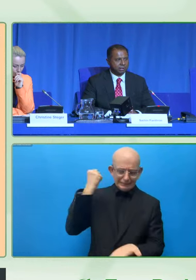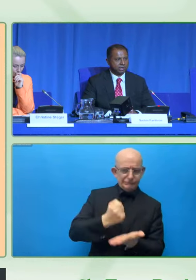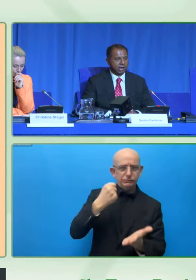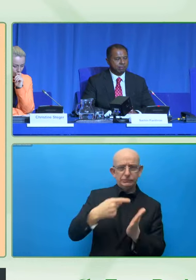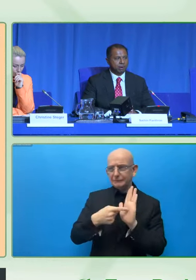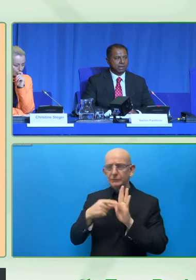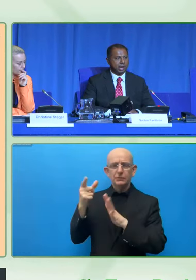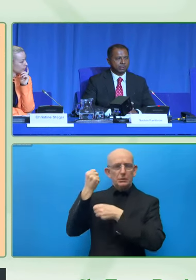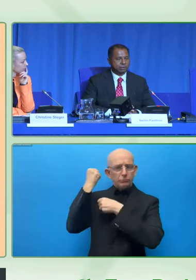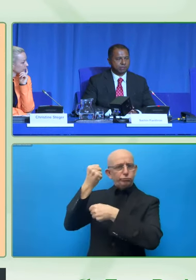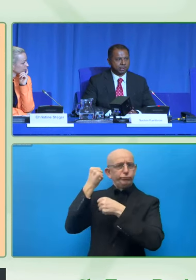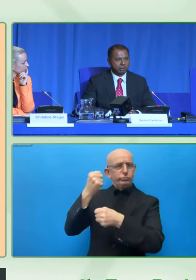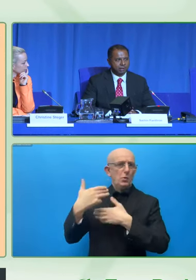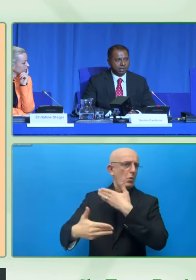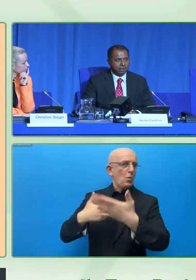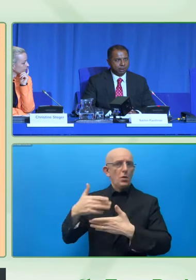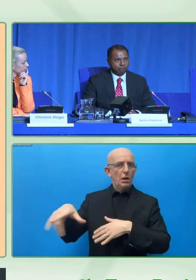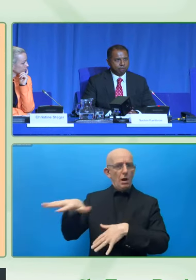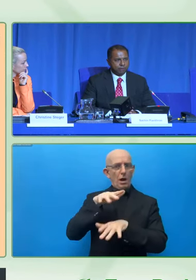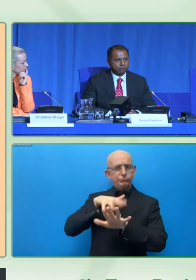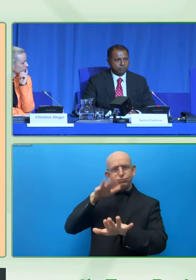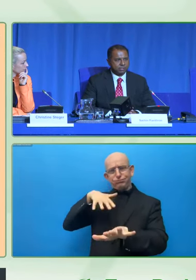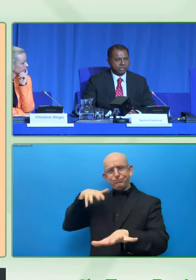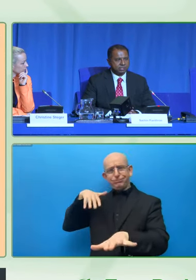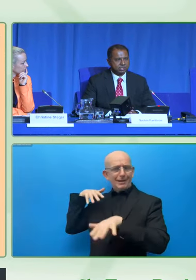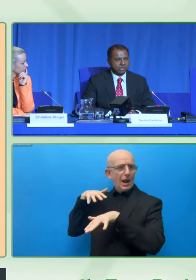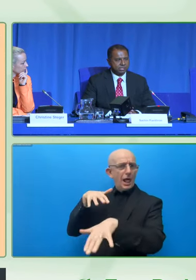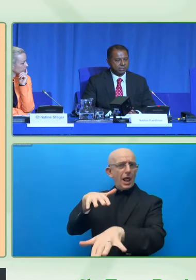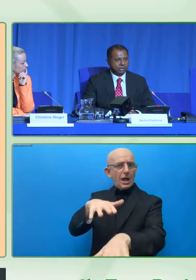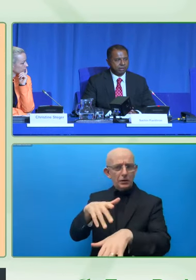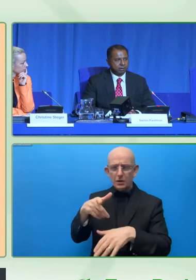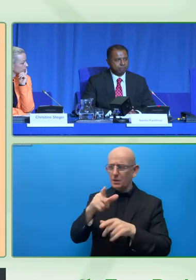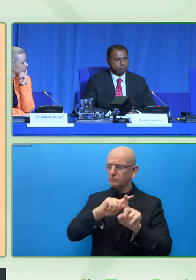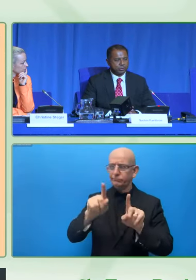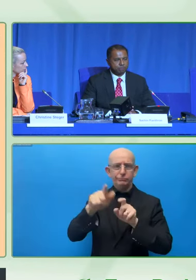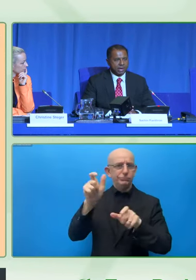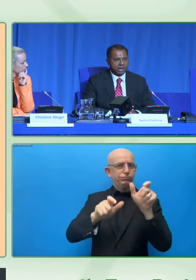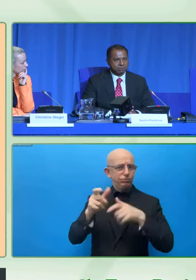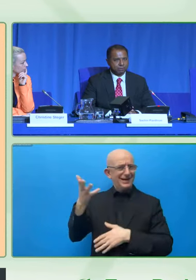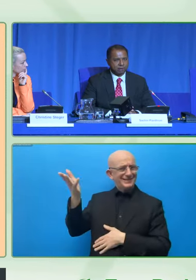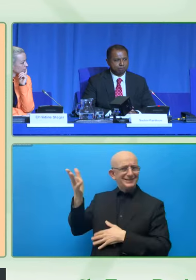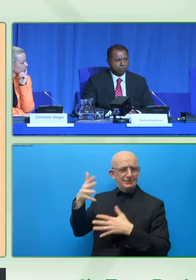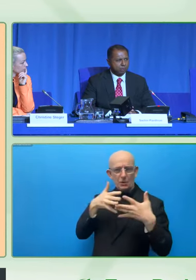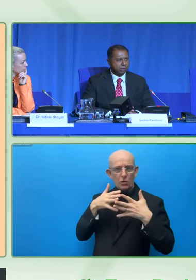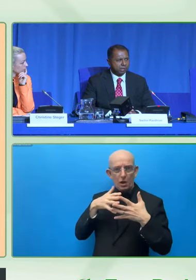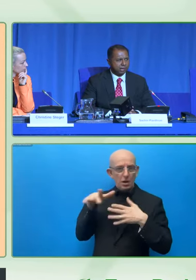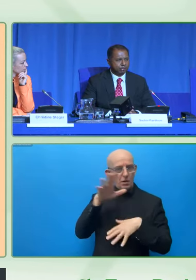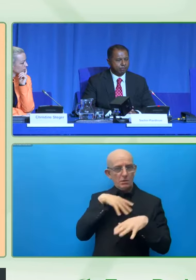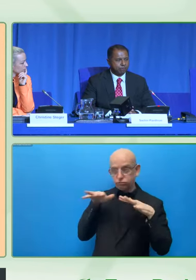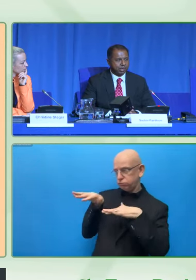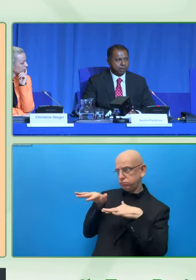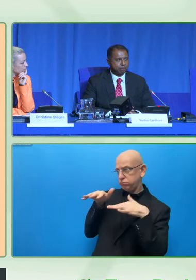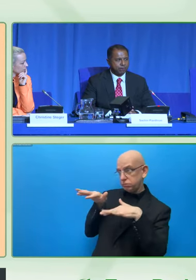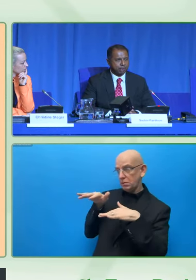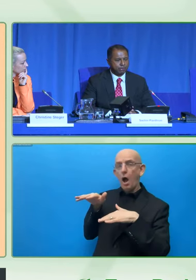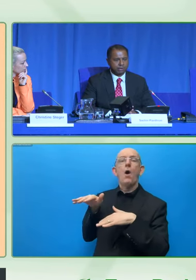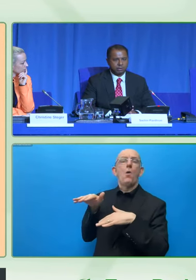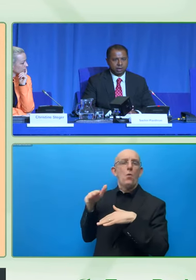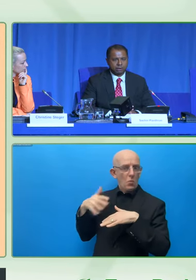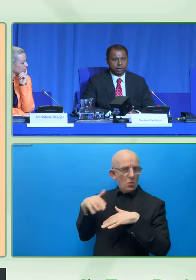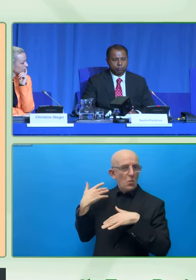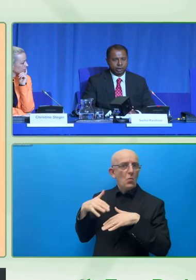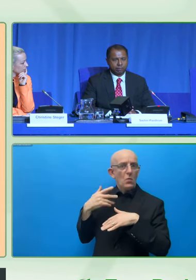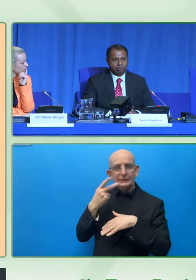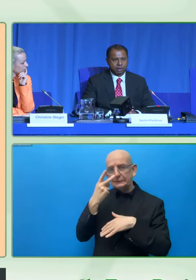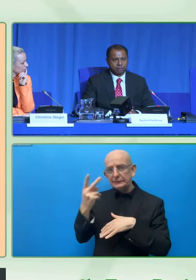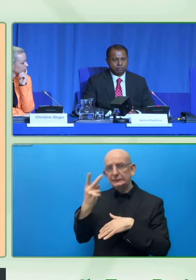legislation came into play. One of the first legislation that was passed that a lot of people are probably